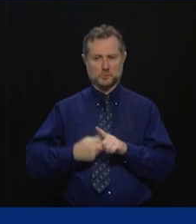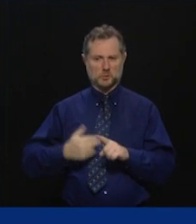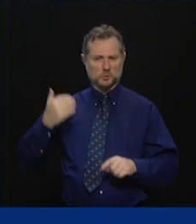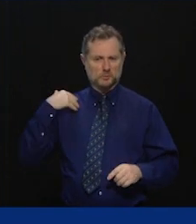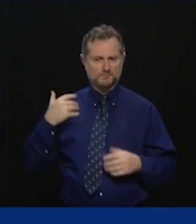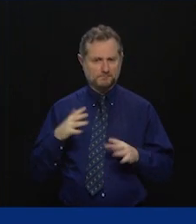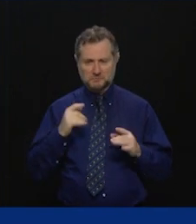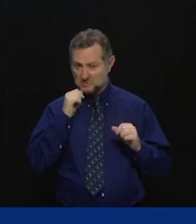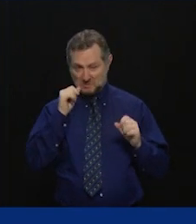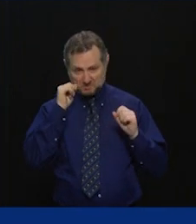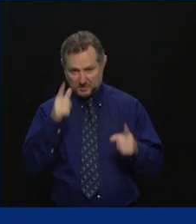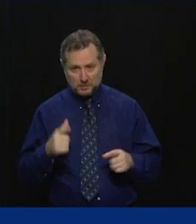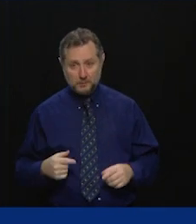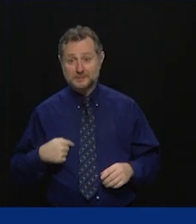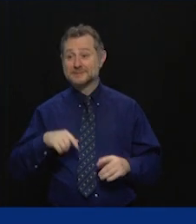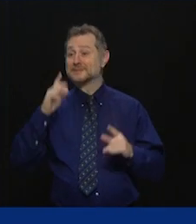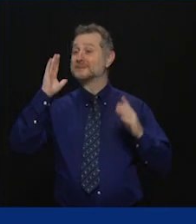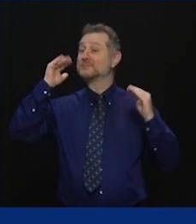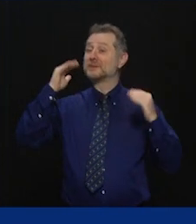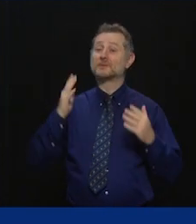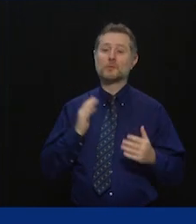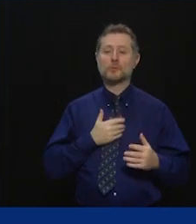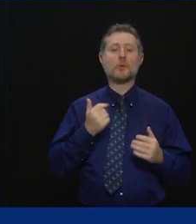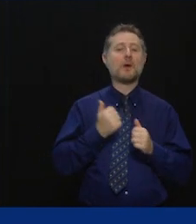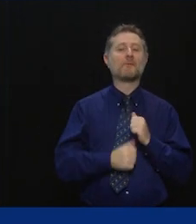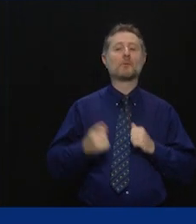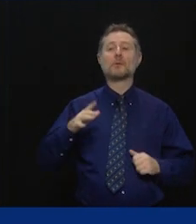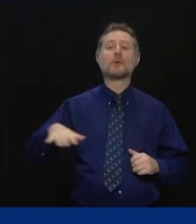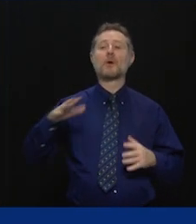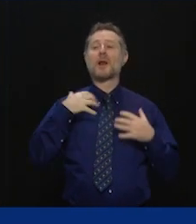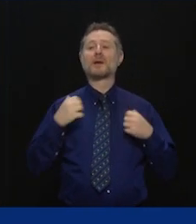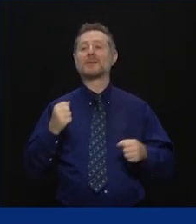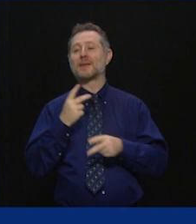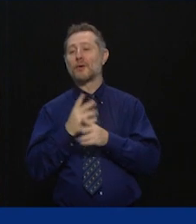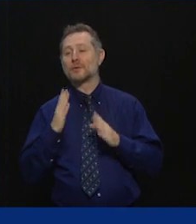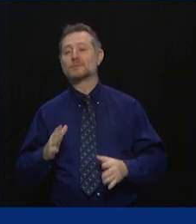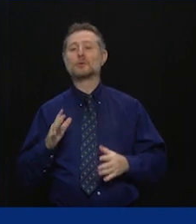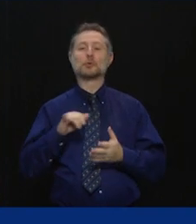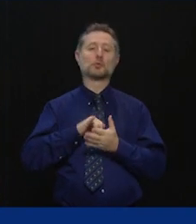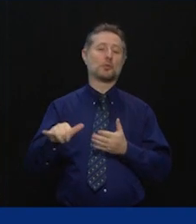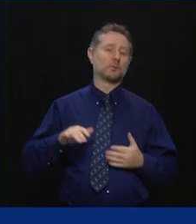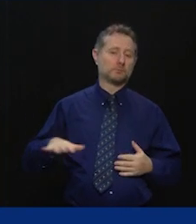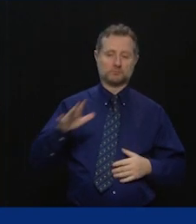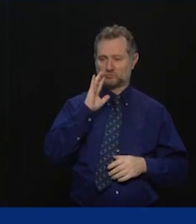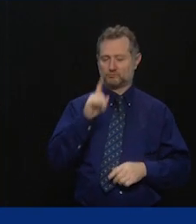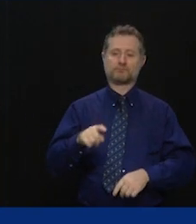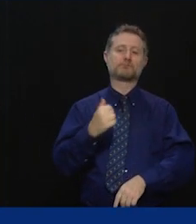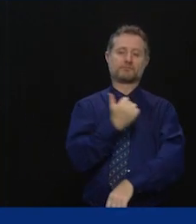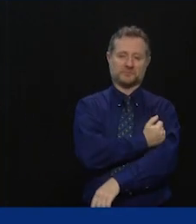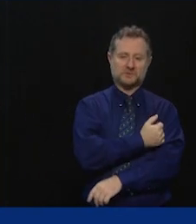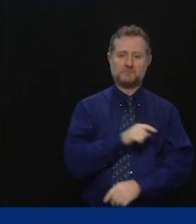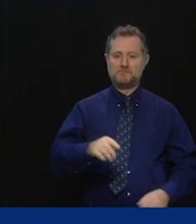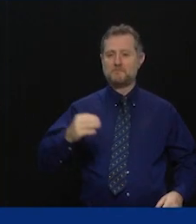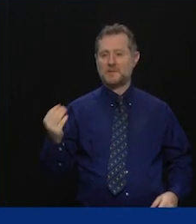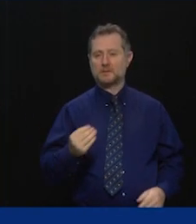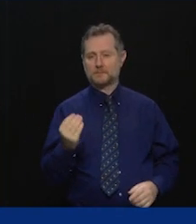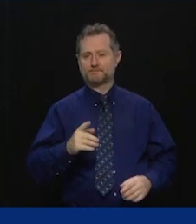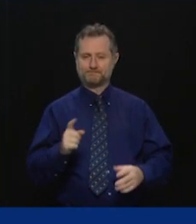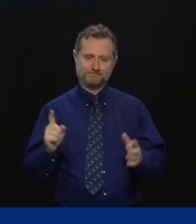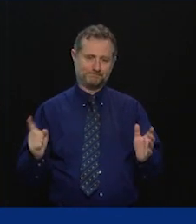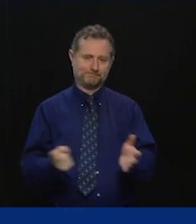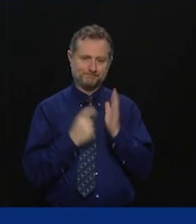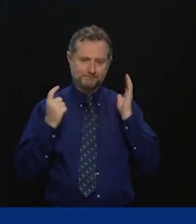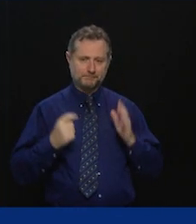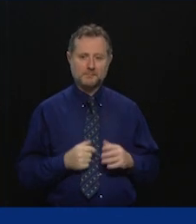that our expectation is that all healthcare workers in the state of New York will be vaccinated by Monday. Again, plenty